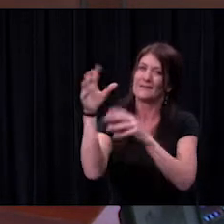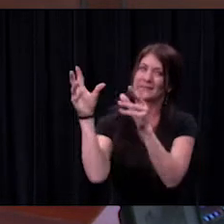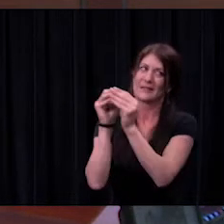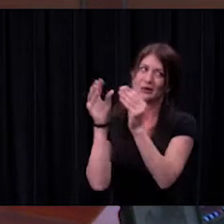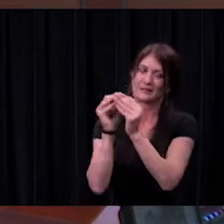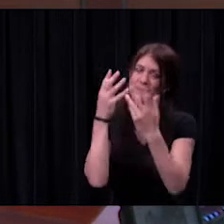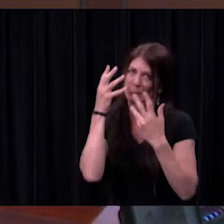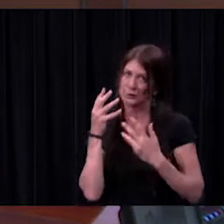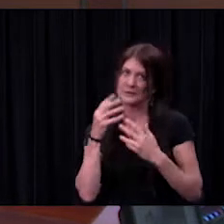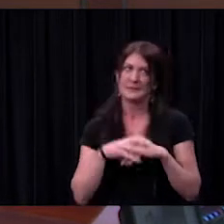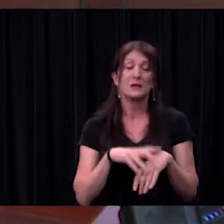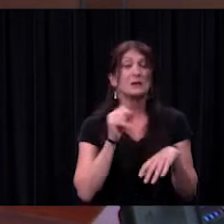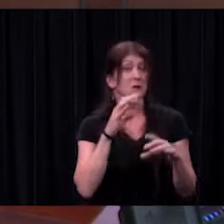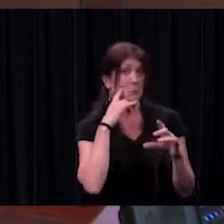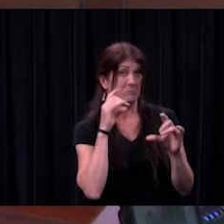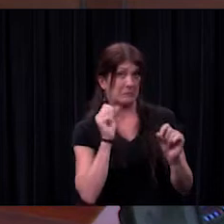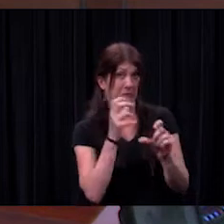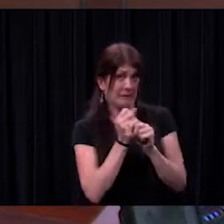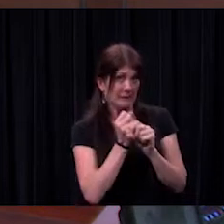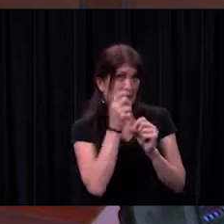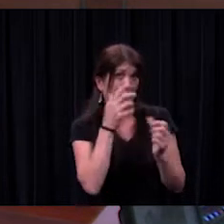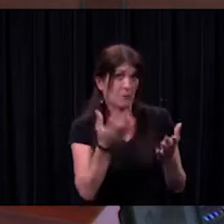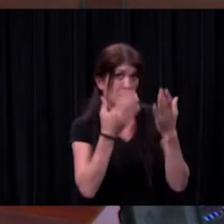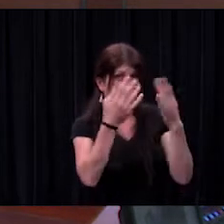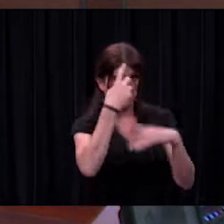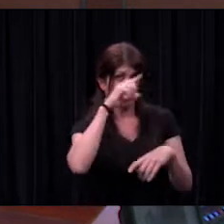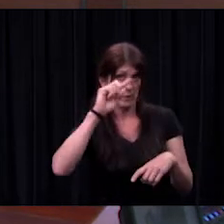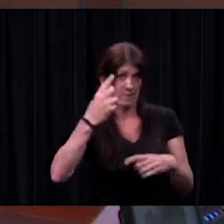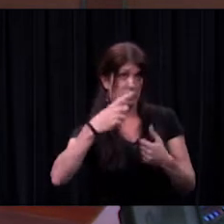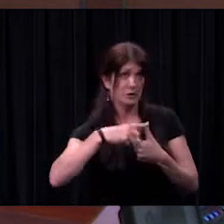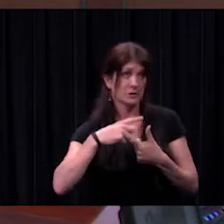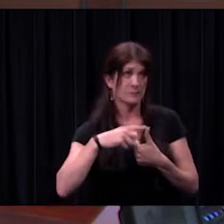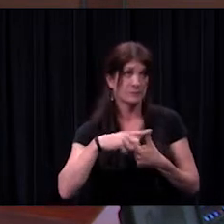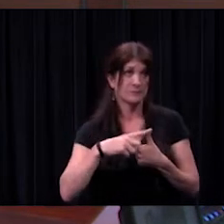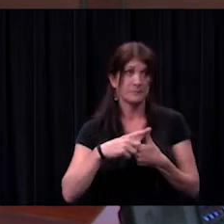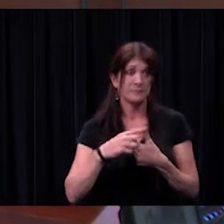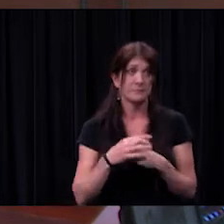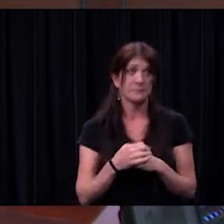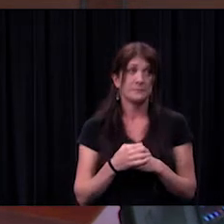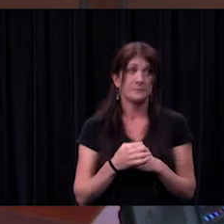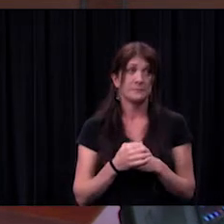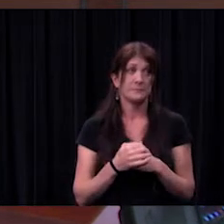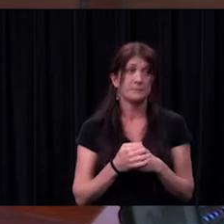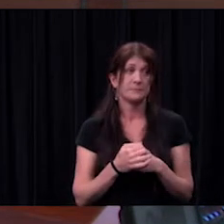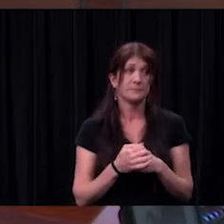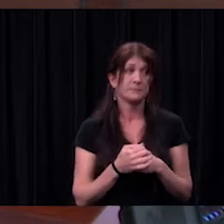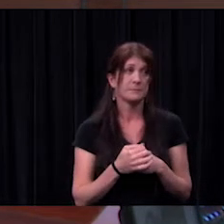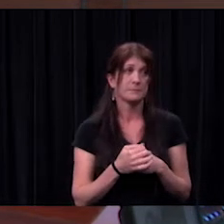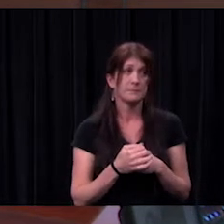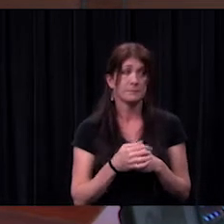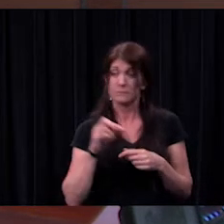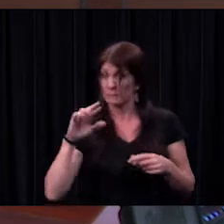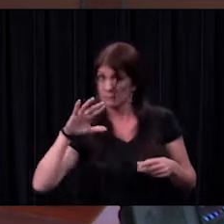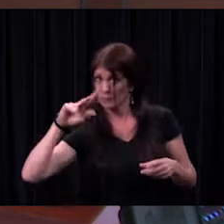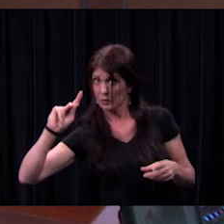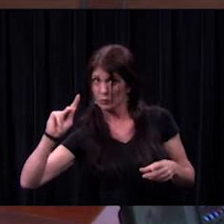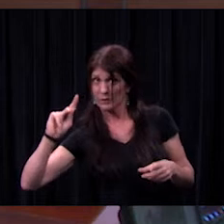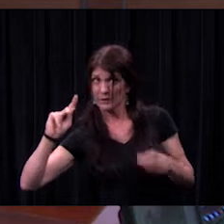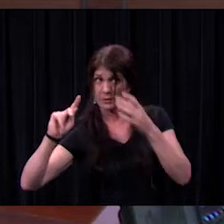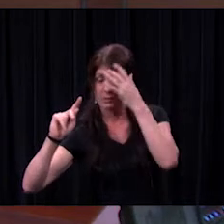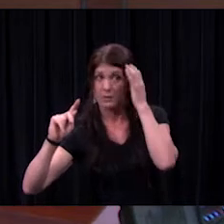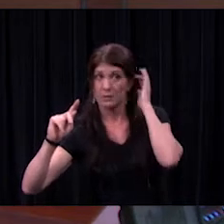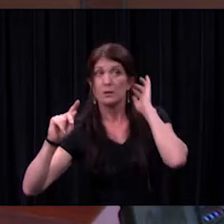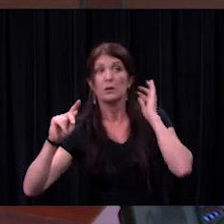So can I get a motion for the first one? Most time you need. Oh, yeah. Rick, this is for